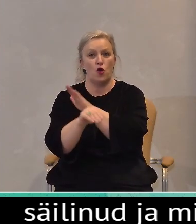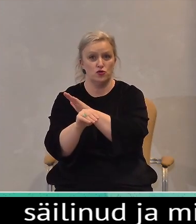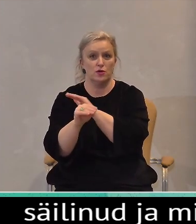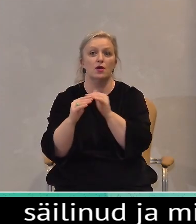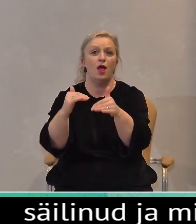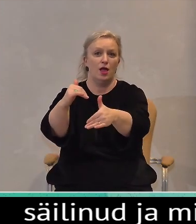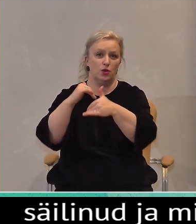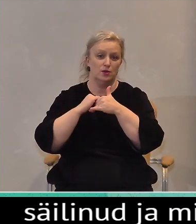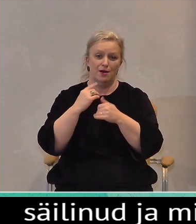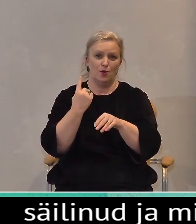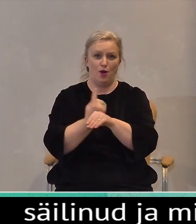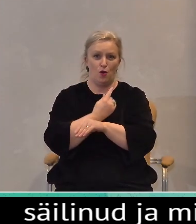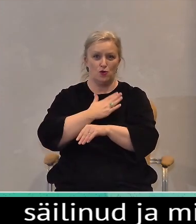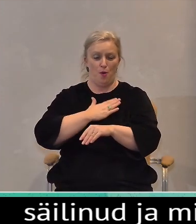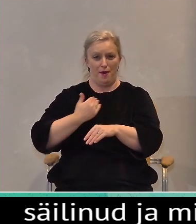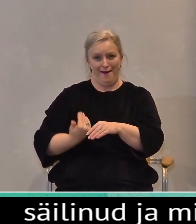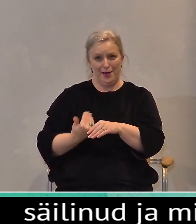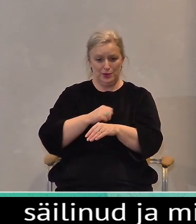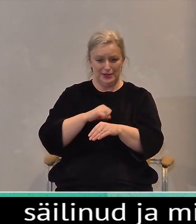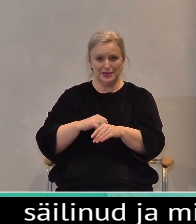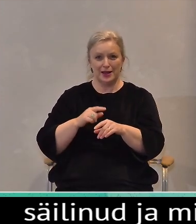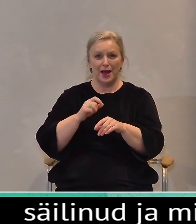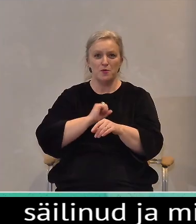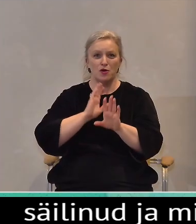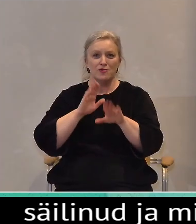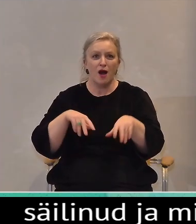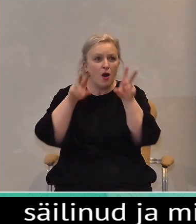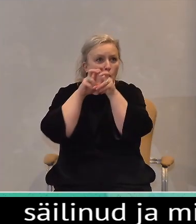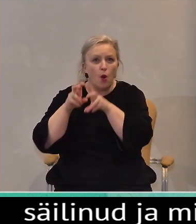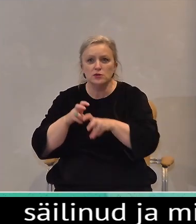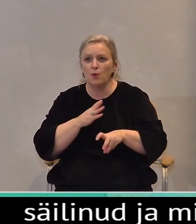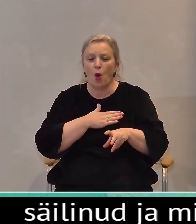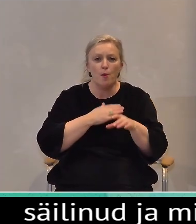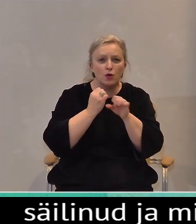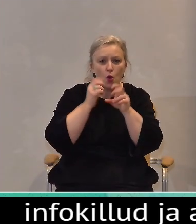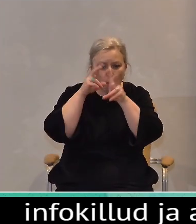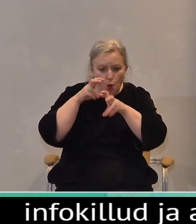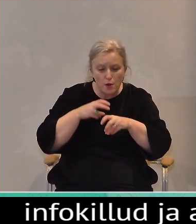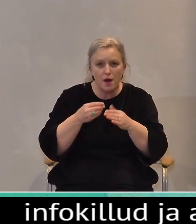The Pitt Hopkins Syndrome Foundation in the United States